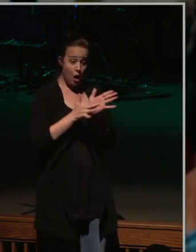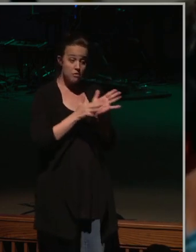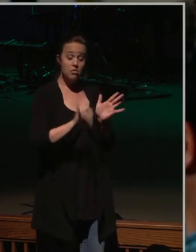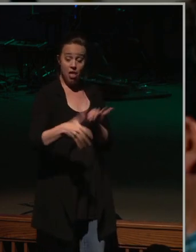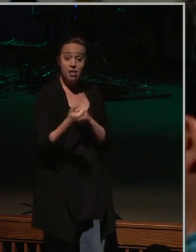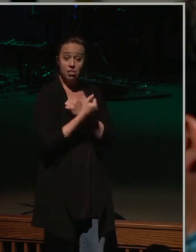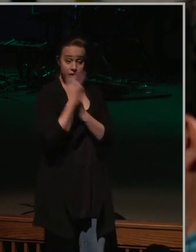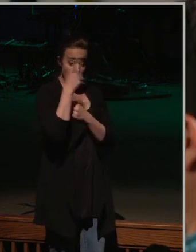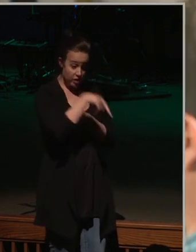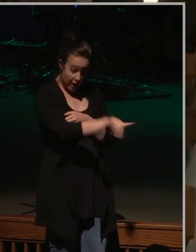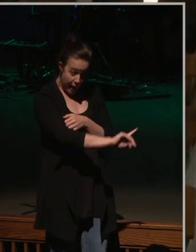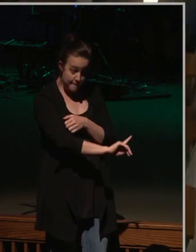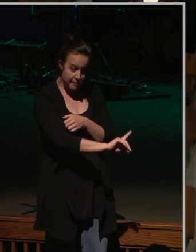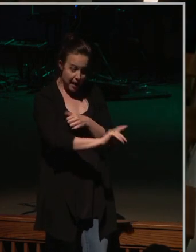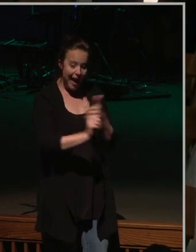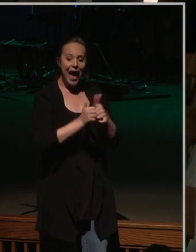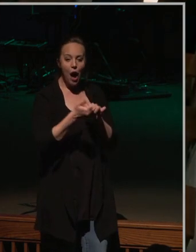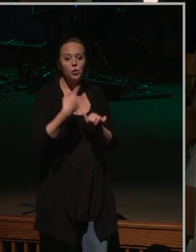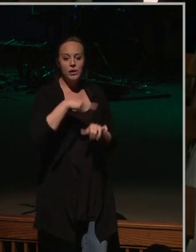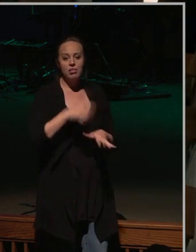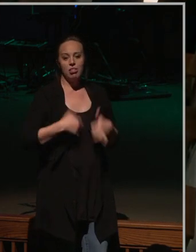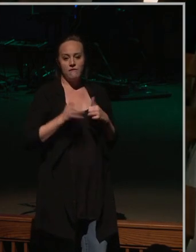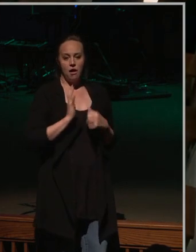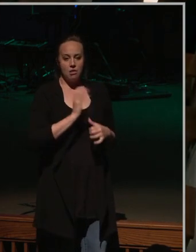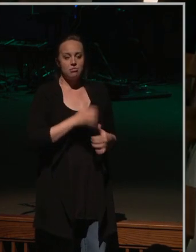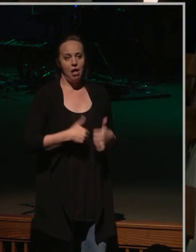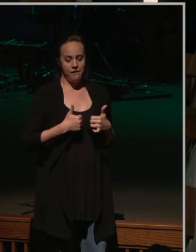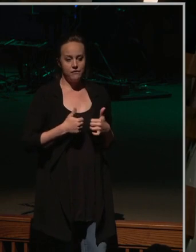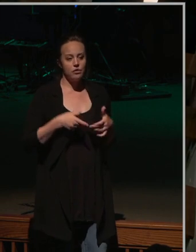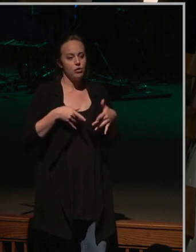the way that we live life.